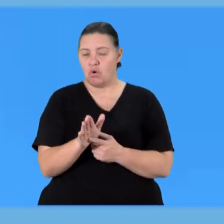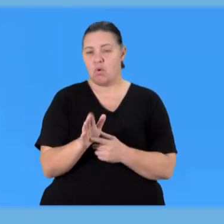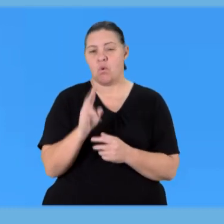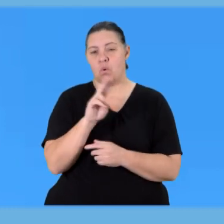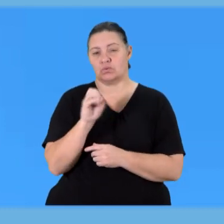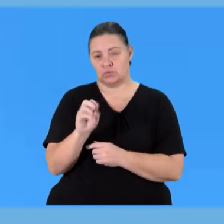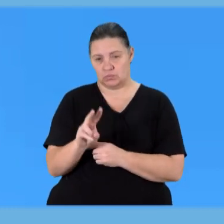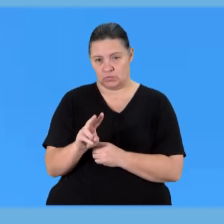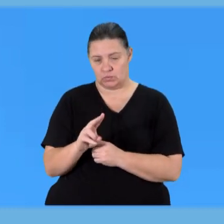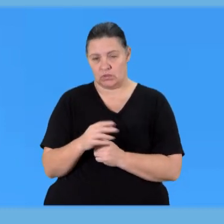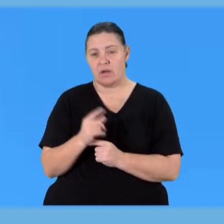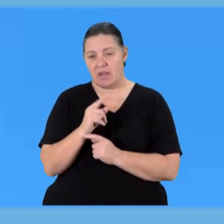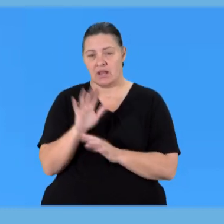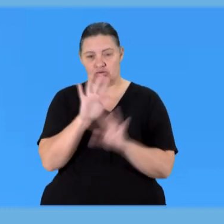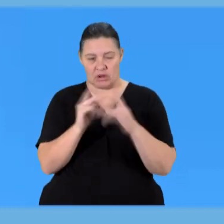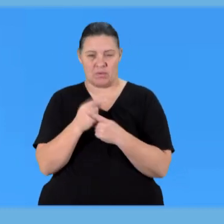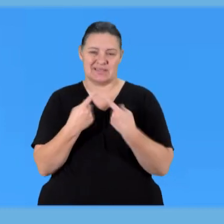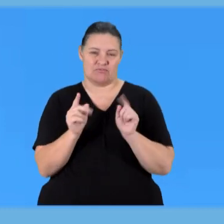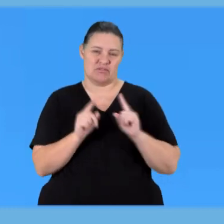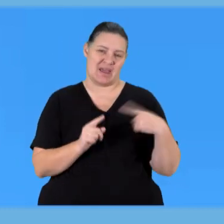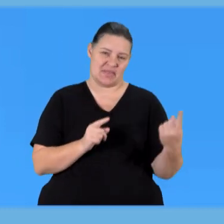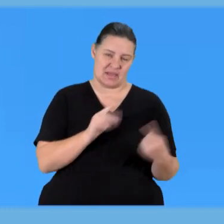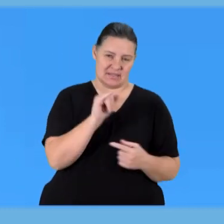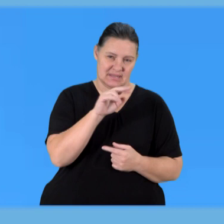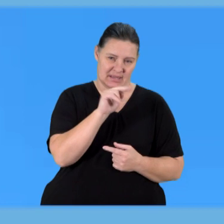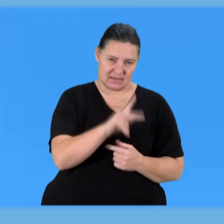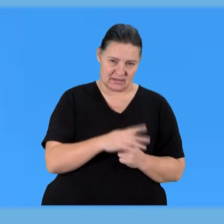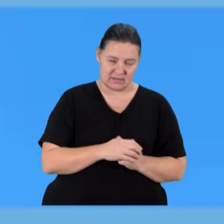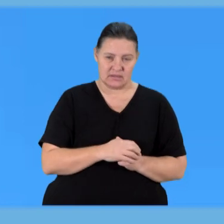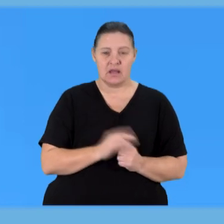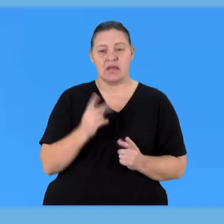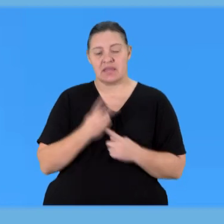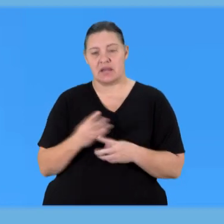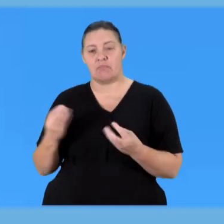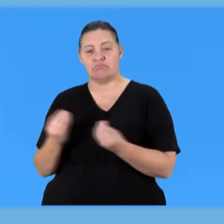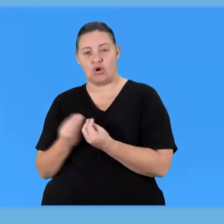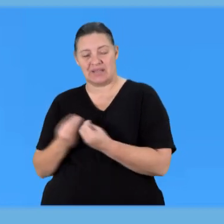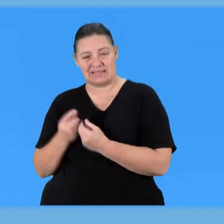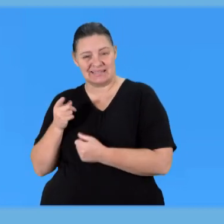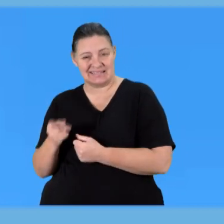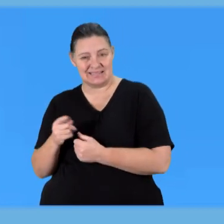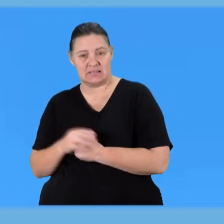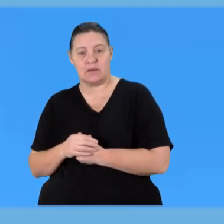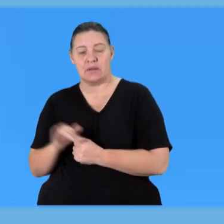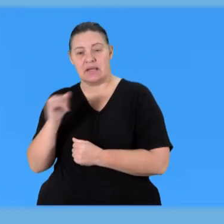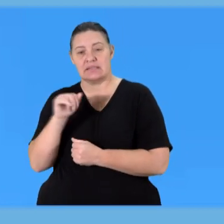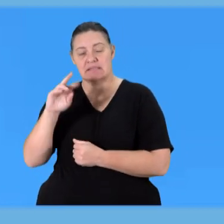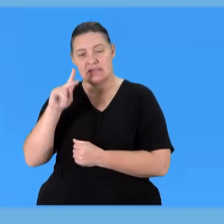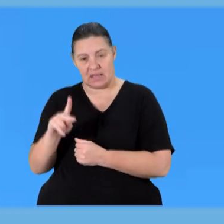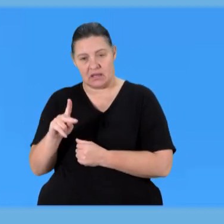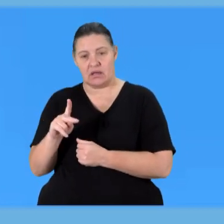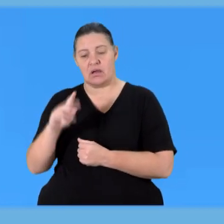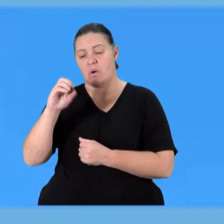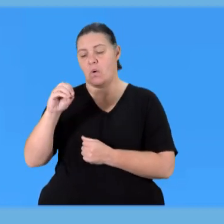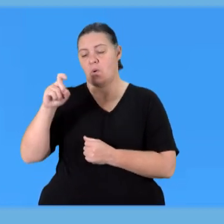O2. And they are shaded because they need to be different from the atoms of zinc. And then the product of this is going to be zinc